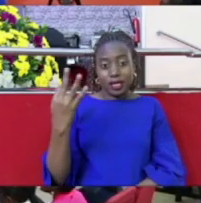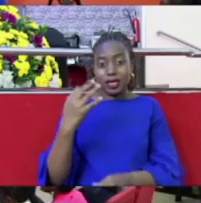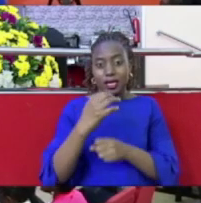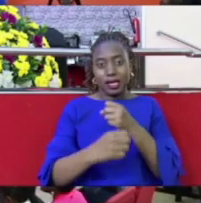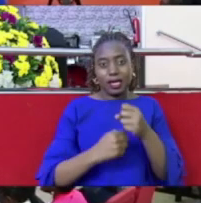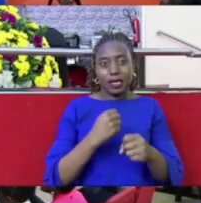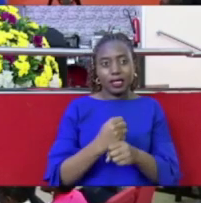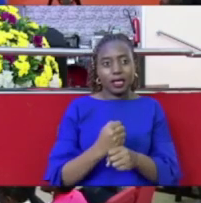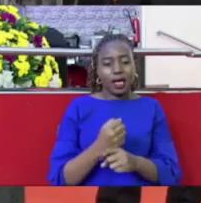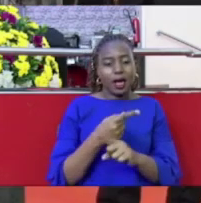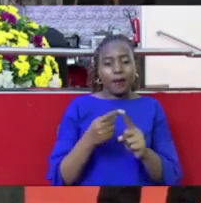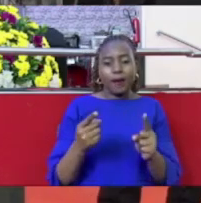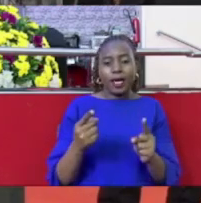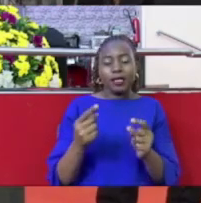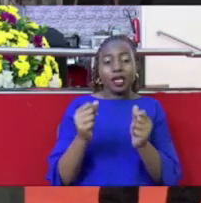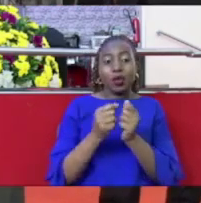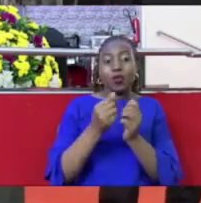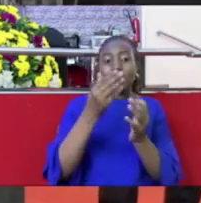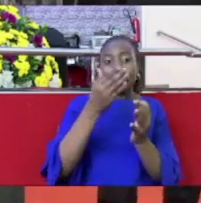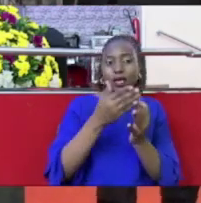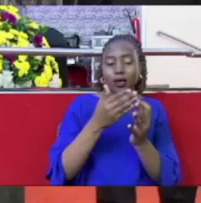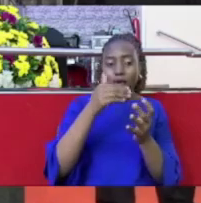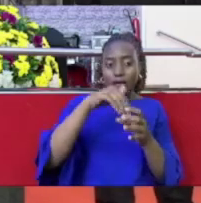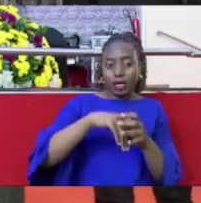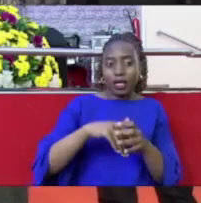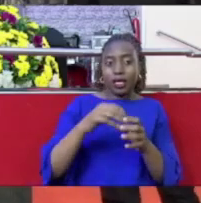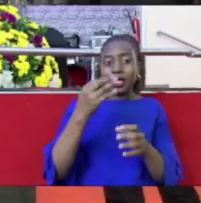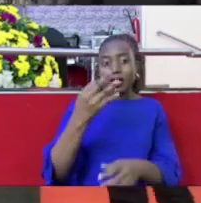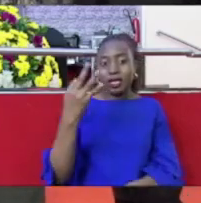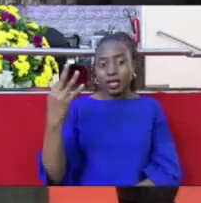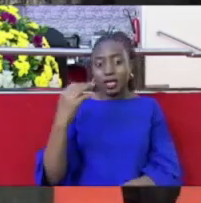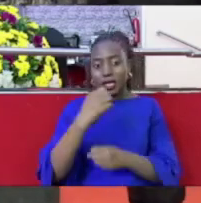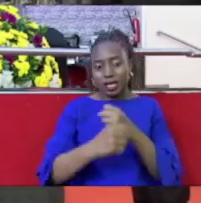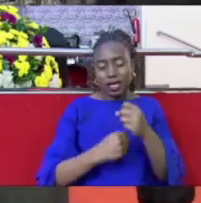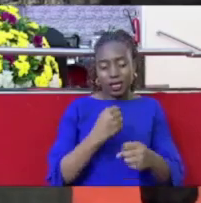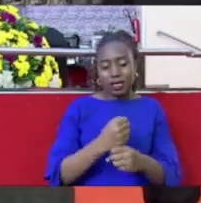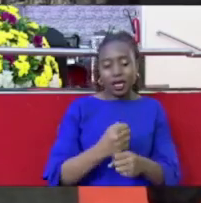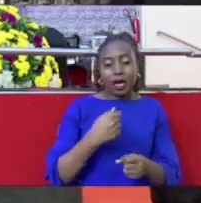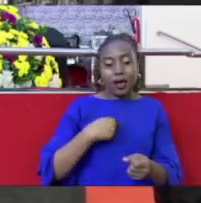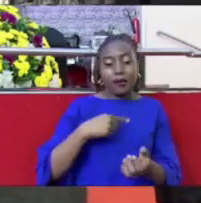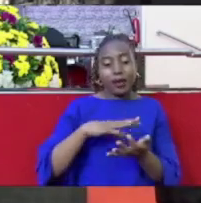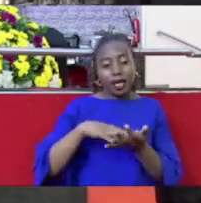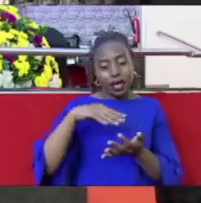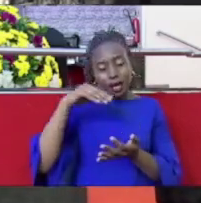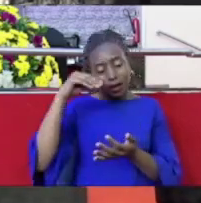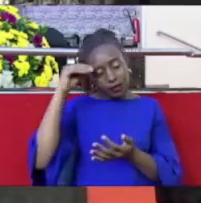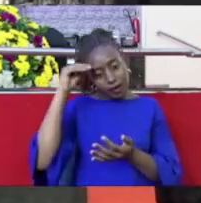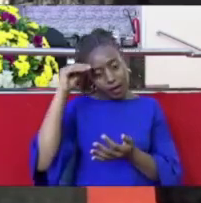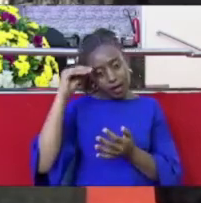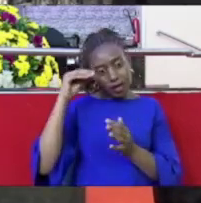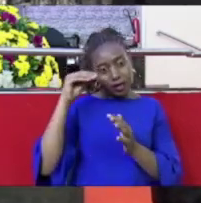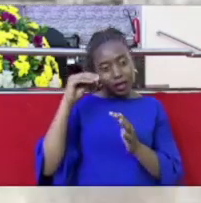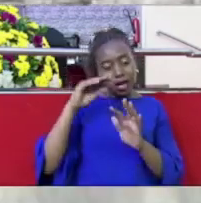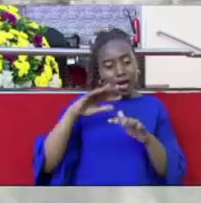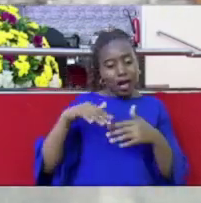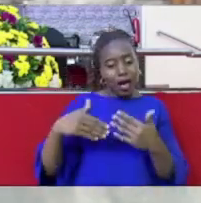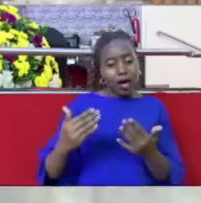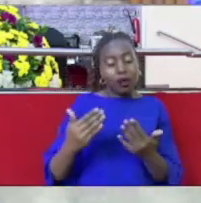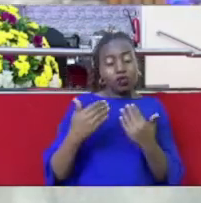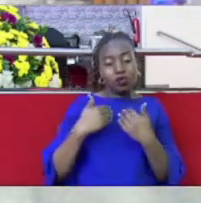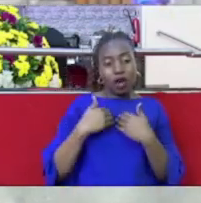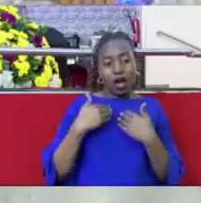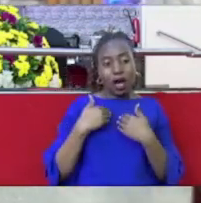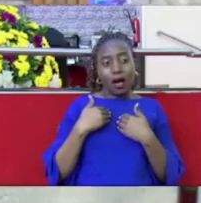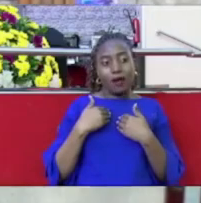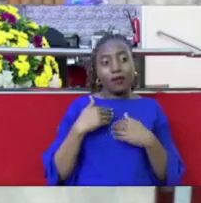But within these 33 years. Lakini katika hiki kipindi. I have known what it means to have a broken relationship with God. Nimejua inamaanisha nini kuwa